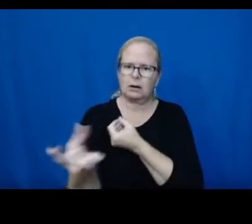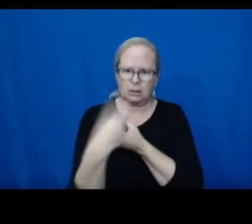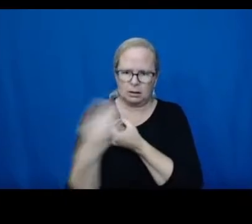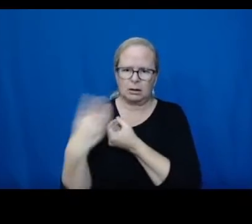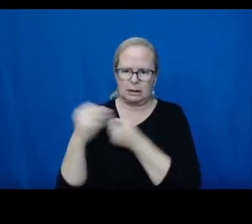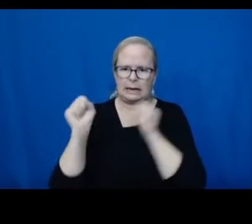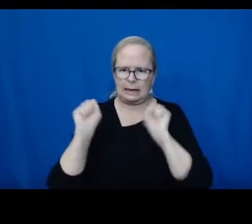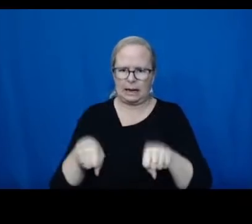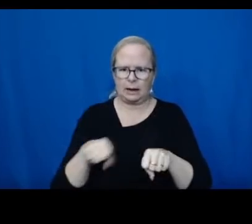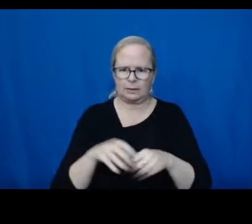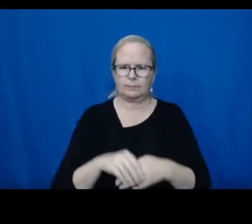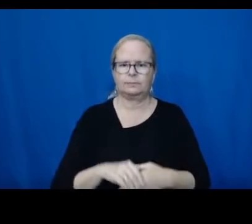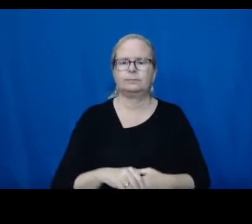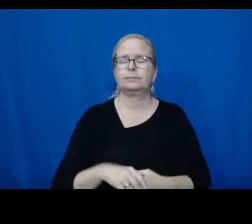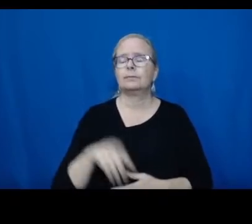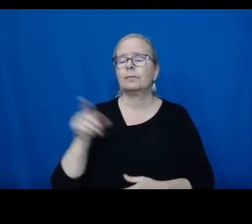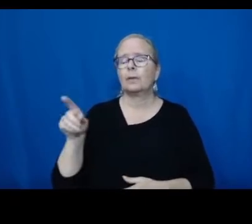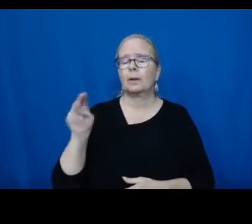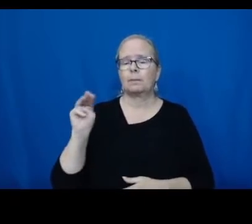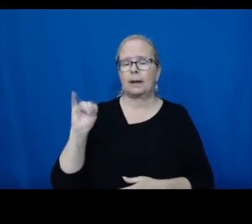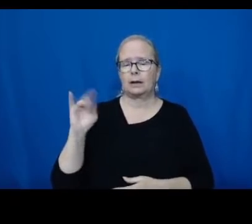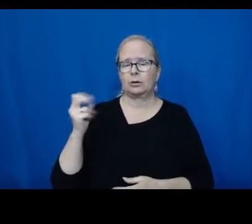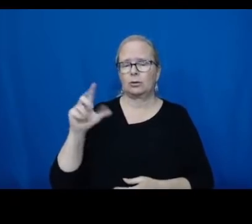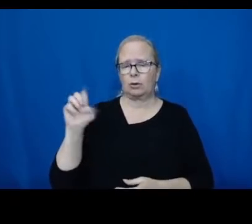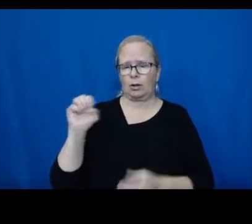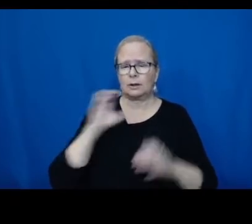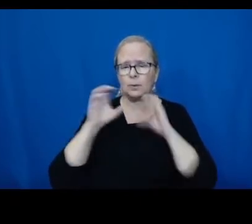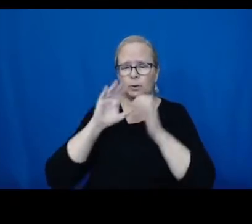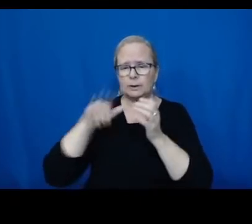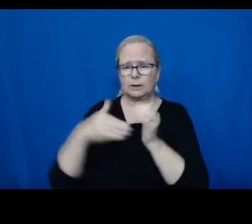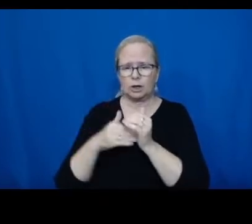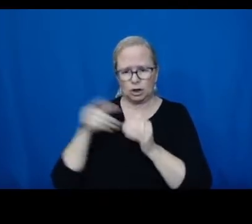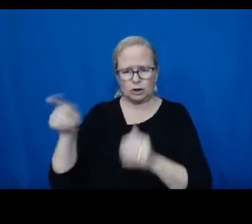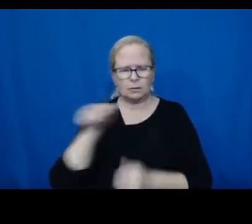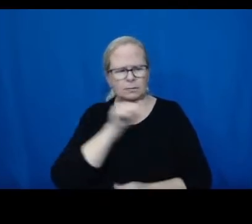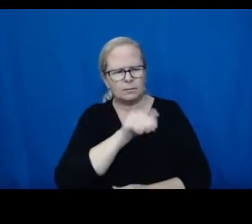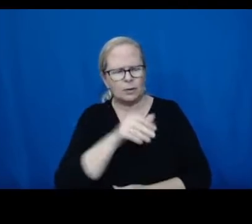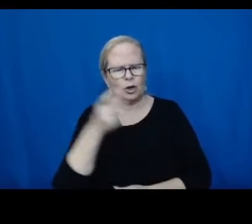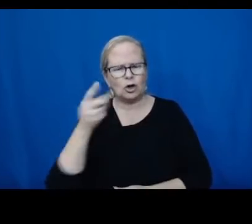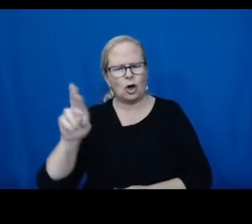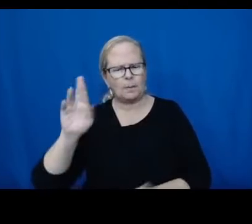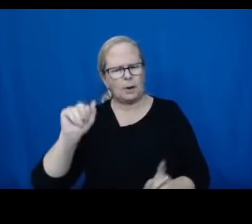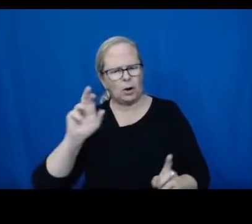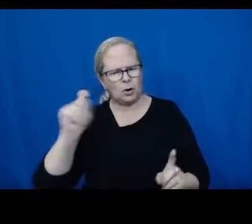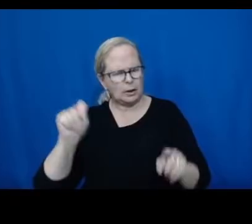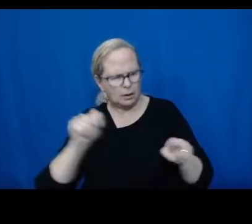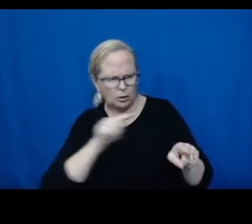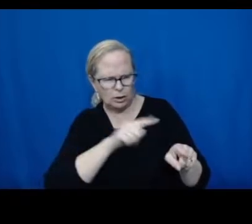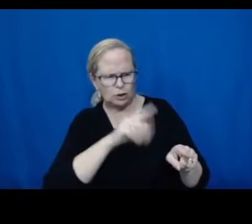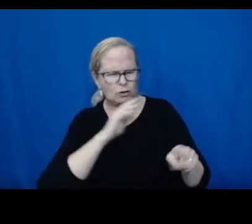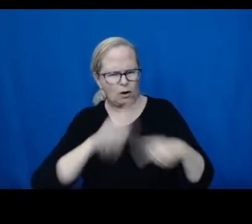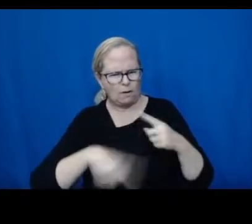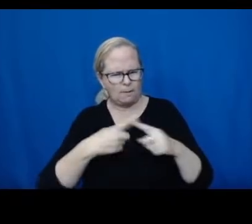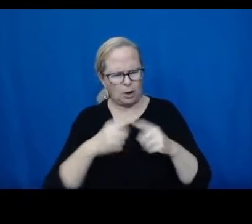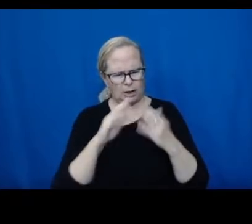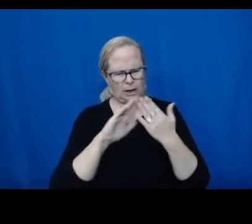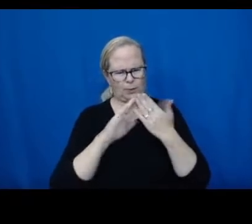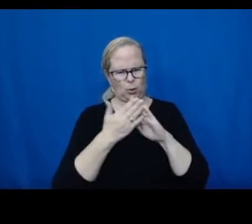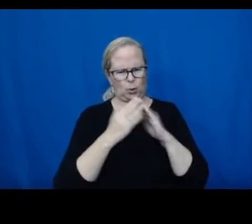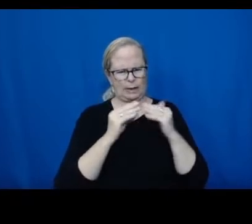community-led versus personal responsibility. We've spent a lot of time in Alberta